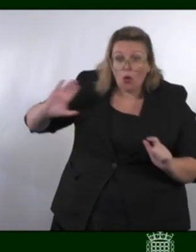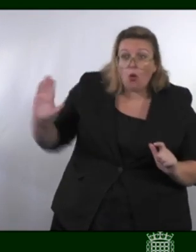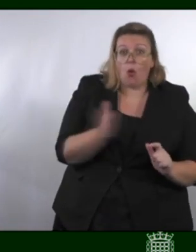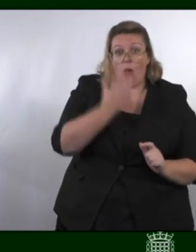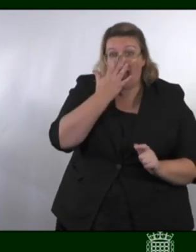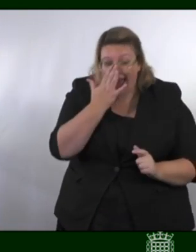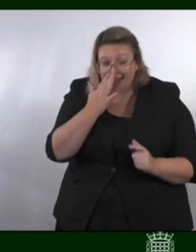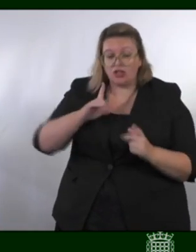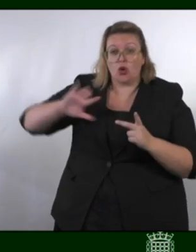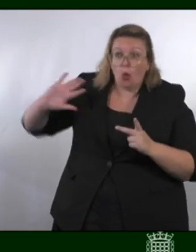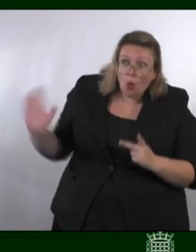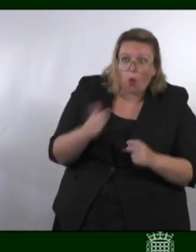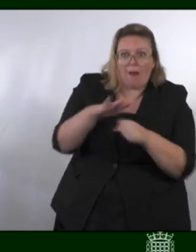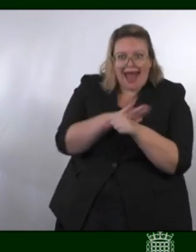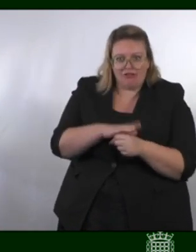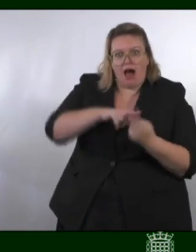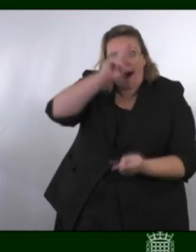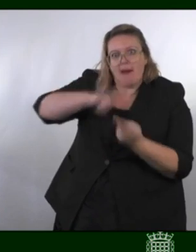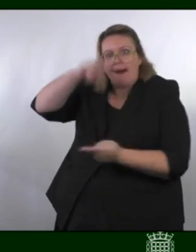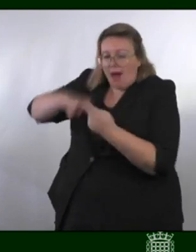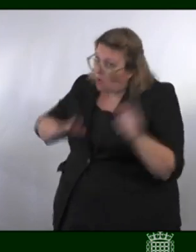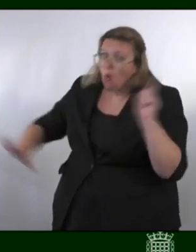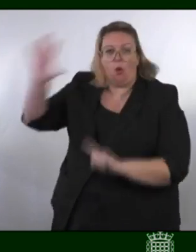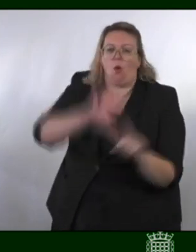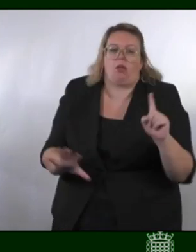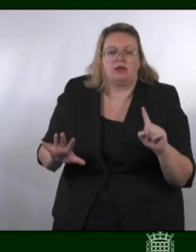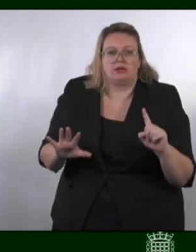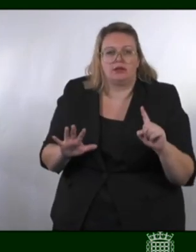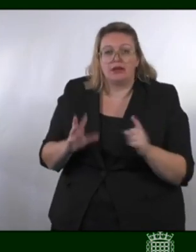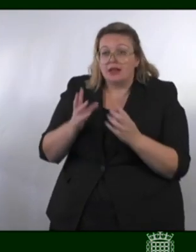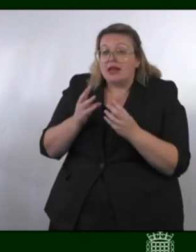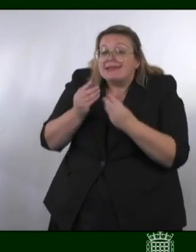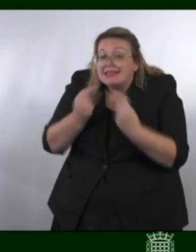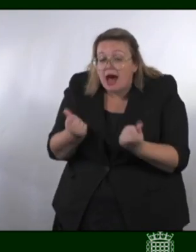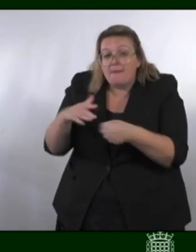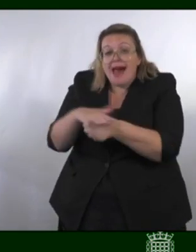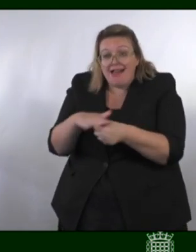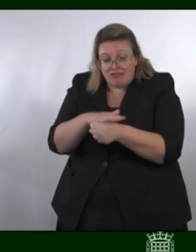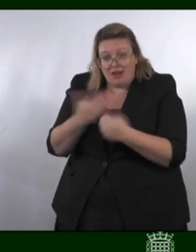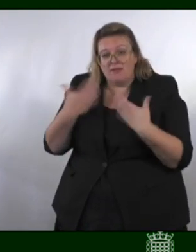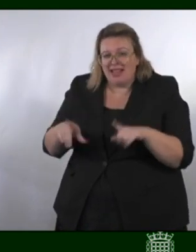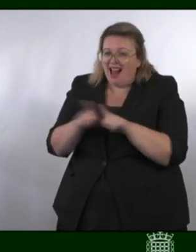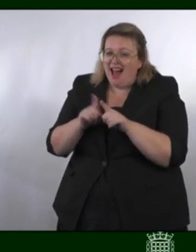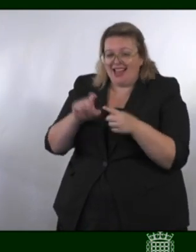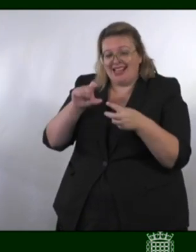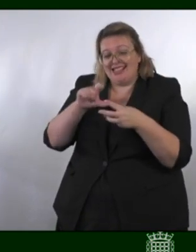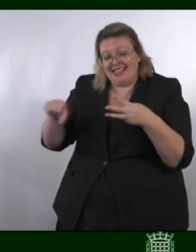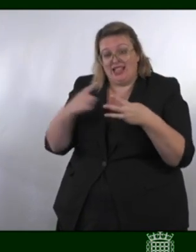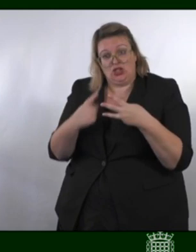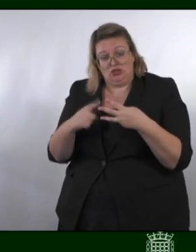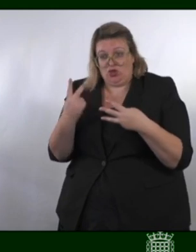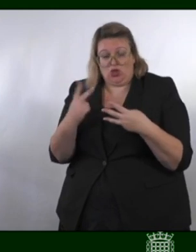regions, and particularly showing regions that have been in the equivalent of Tier 2 restrictions for weeks, if not months, moving into Tier